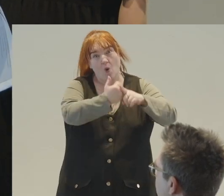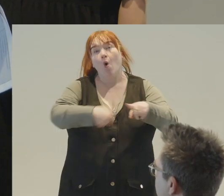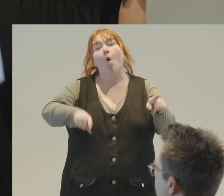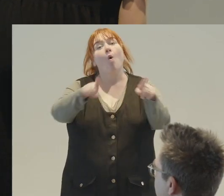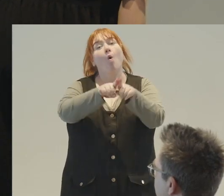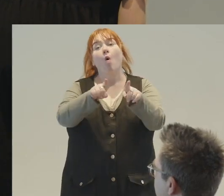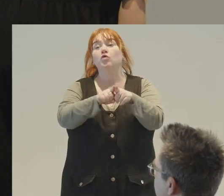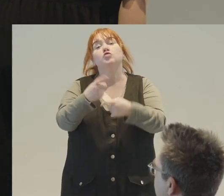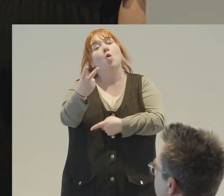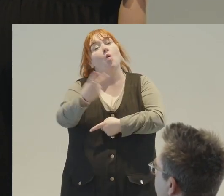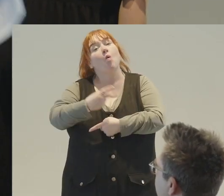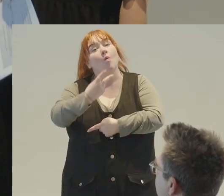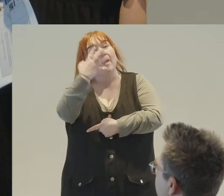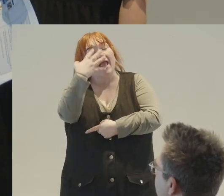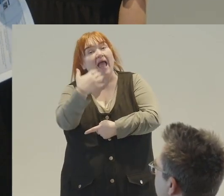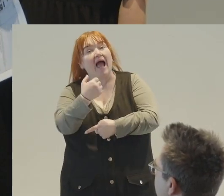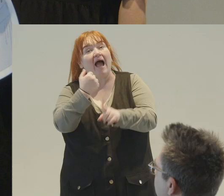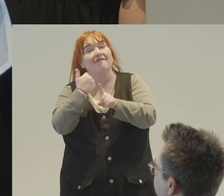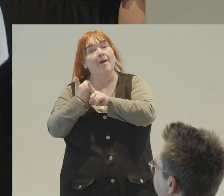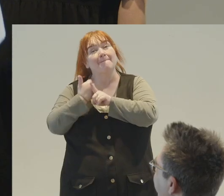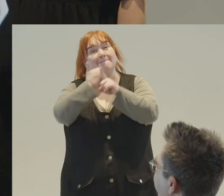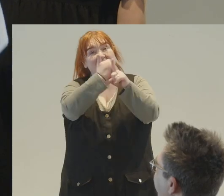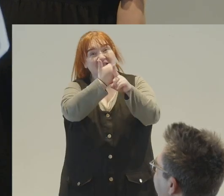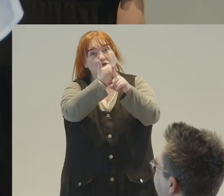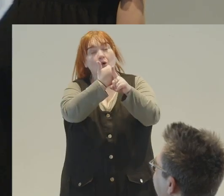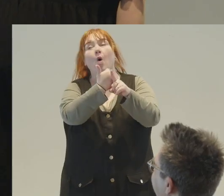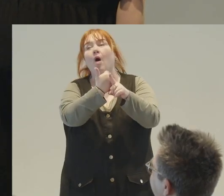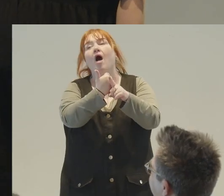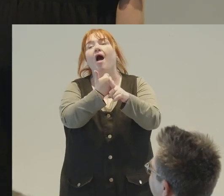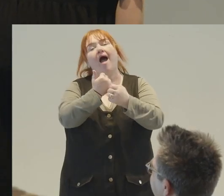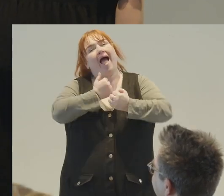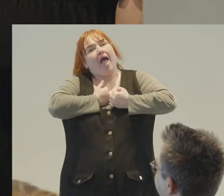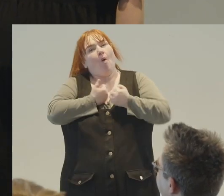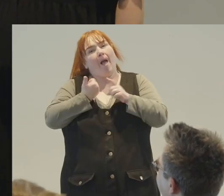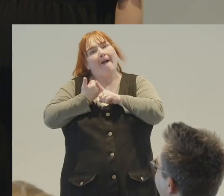mentioned earlier, Heather is our mentor. Yeah.